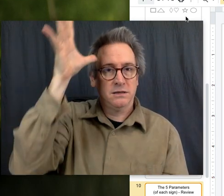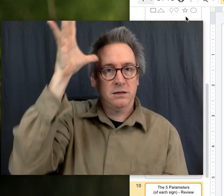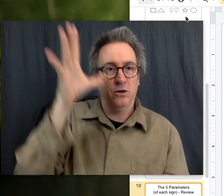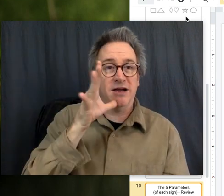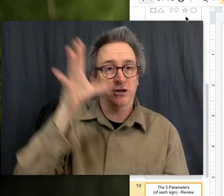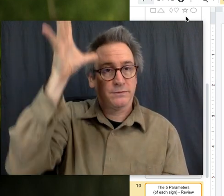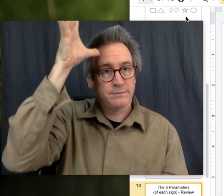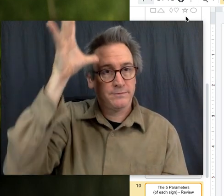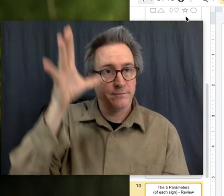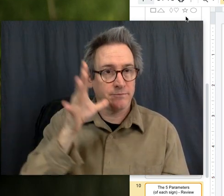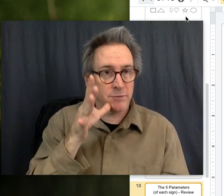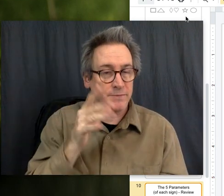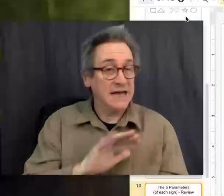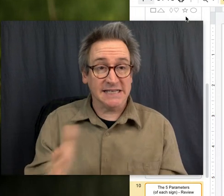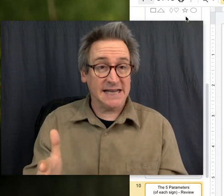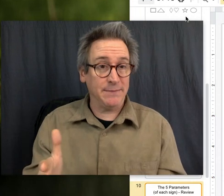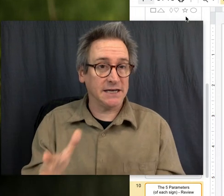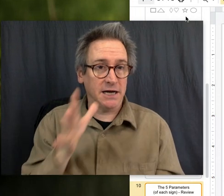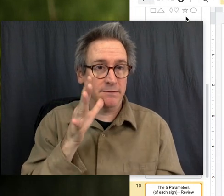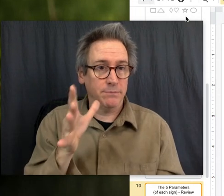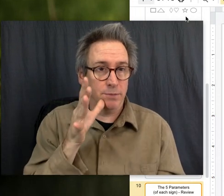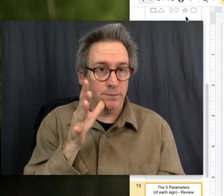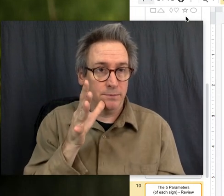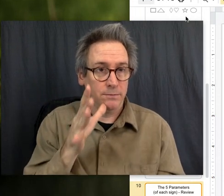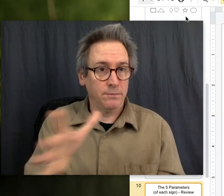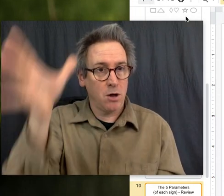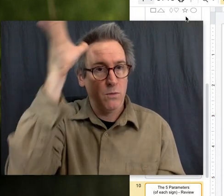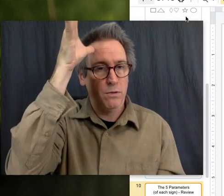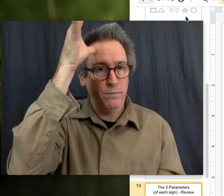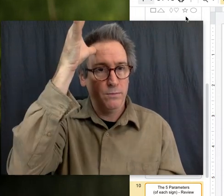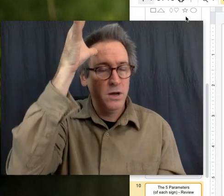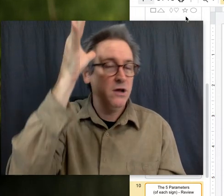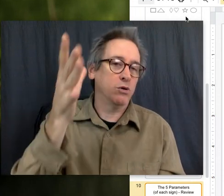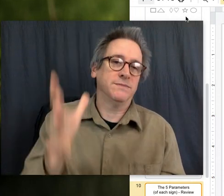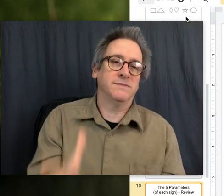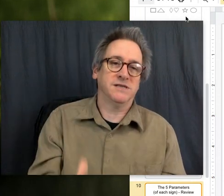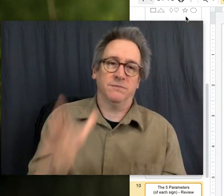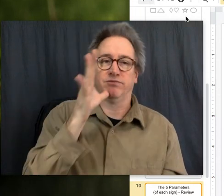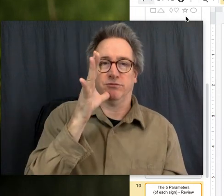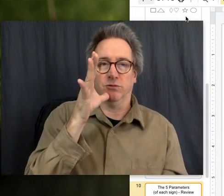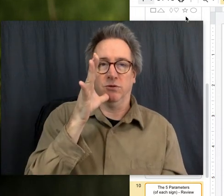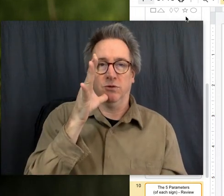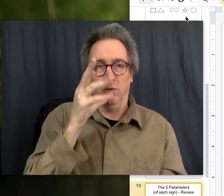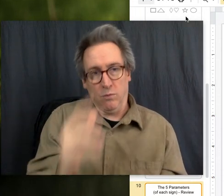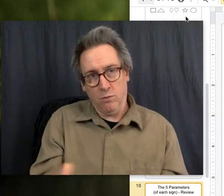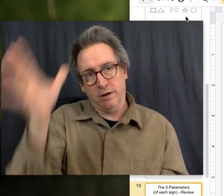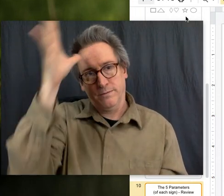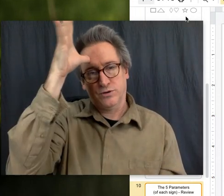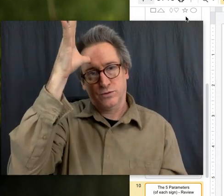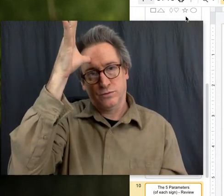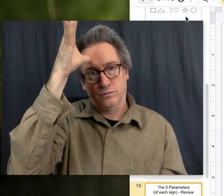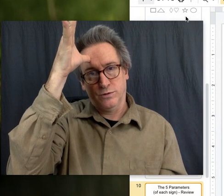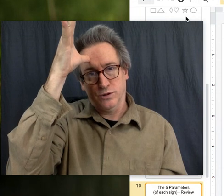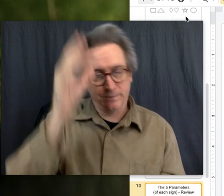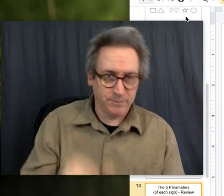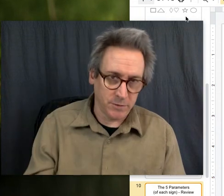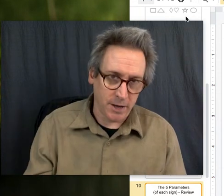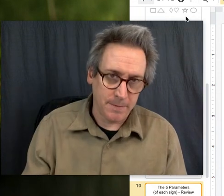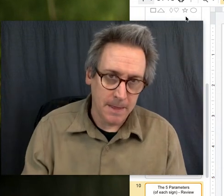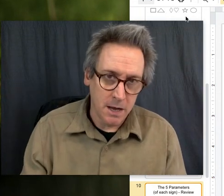is location. It's the same exact sign, bum, bum, bum, bum, or sometimes it's a one.